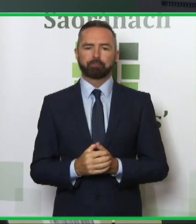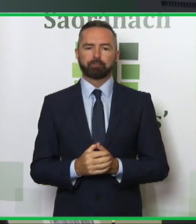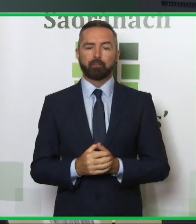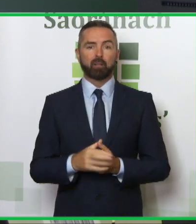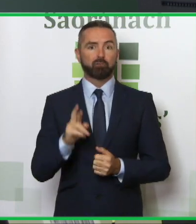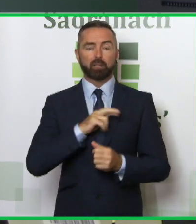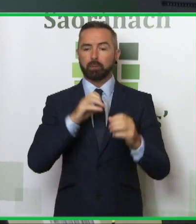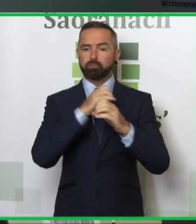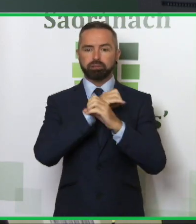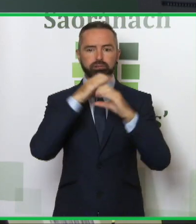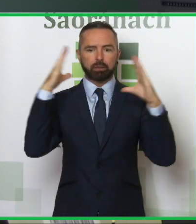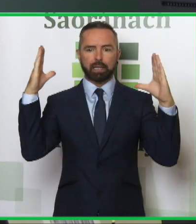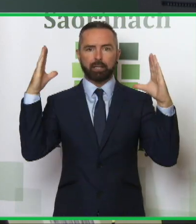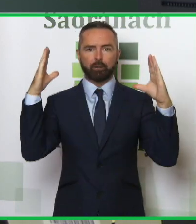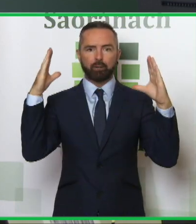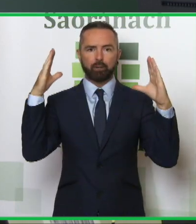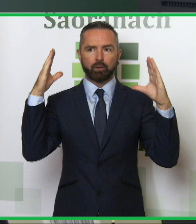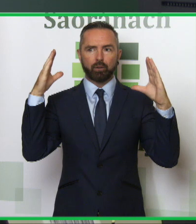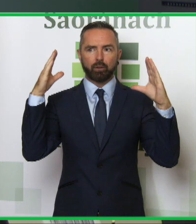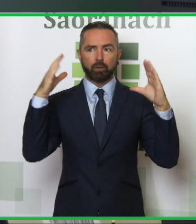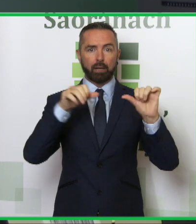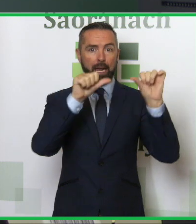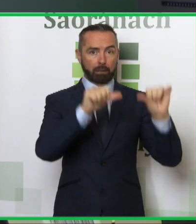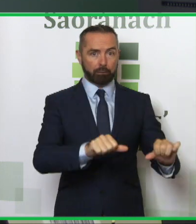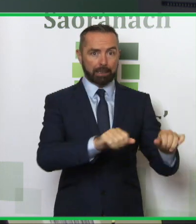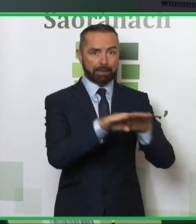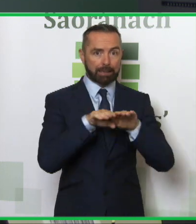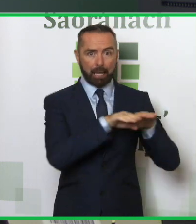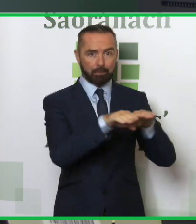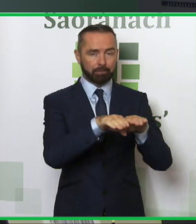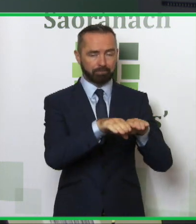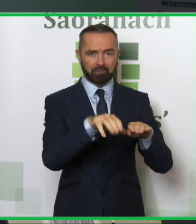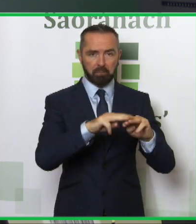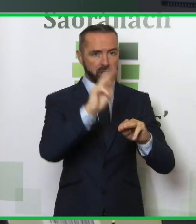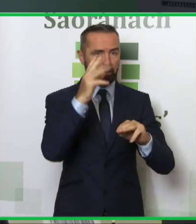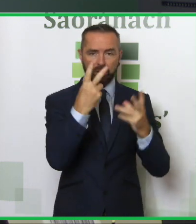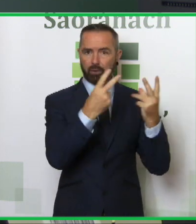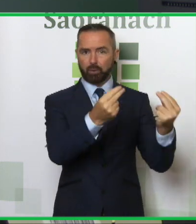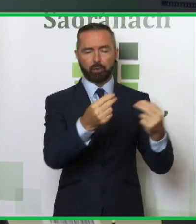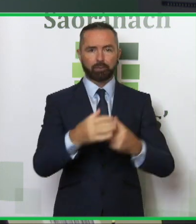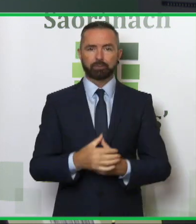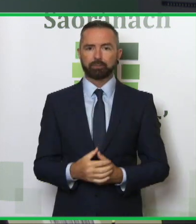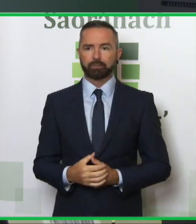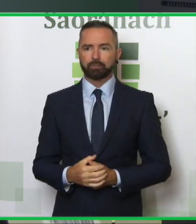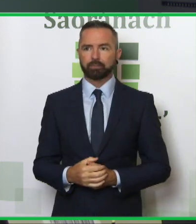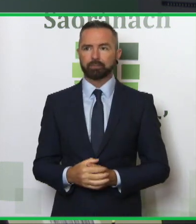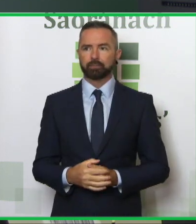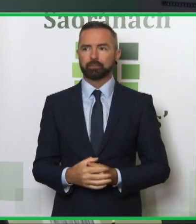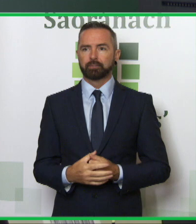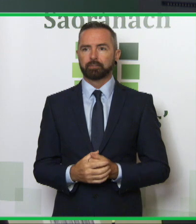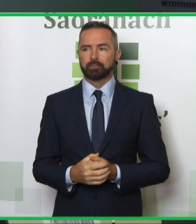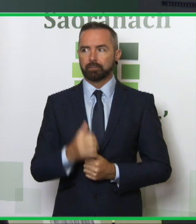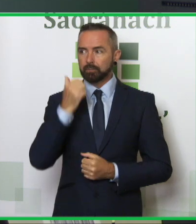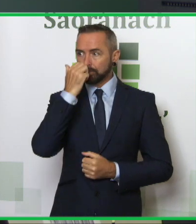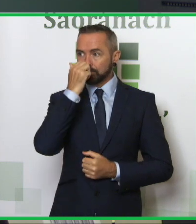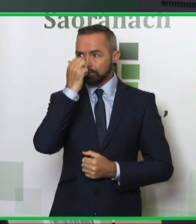very clear that the agree has not got an overall or anything near an overall consensus within the group.